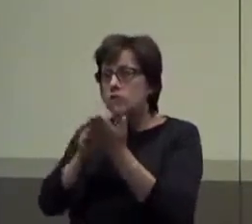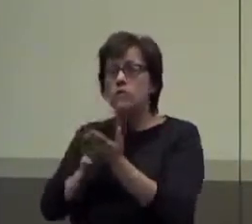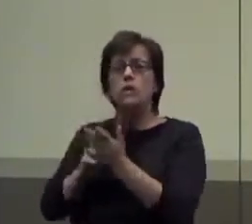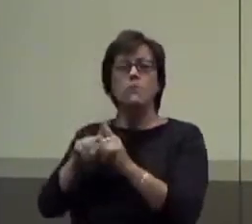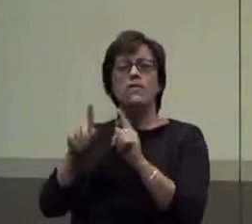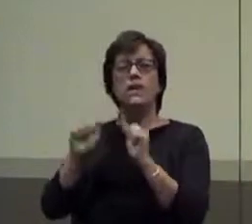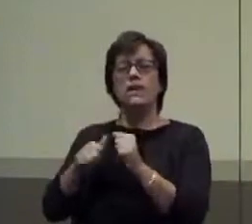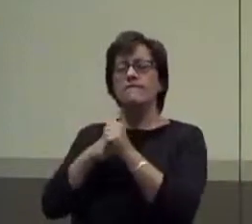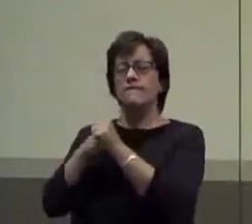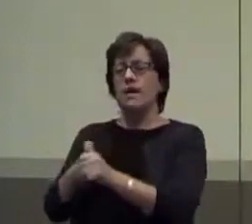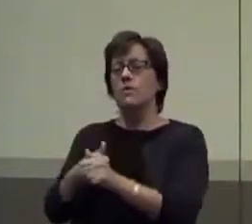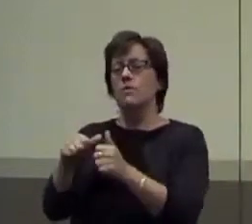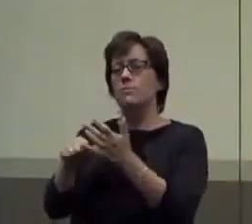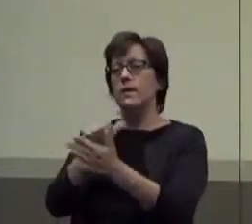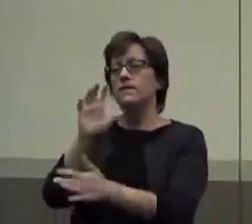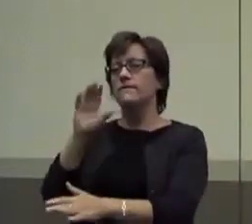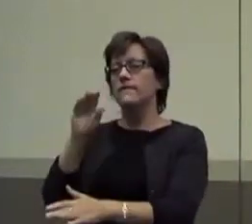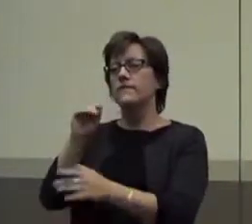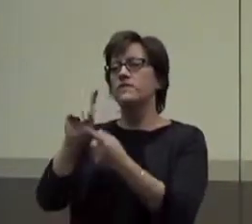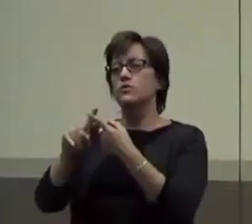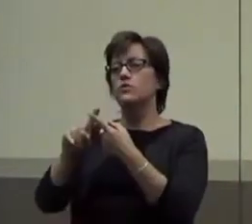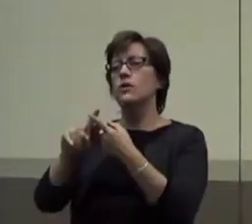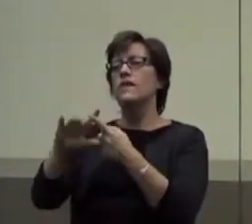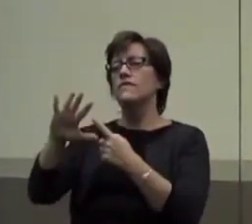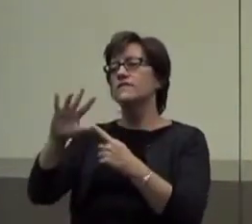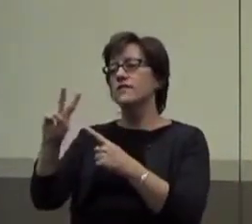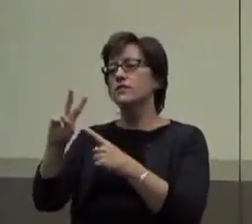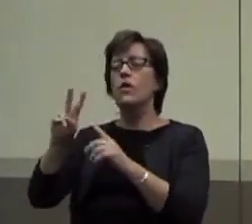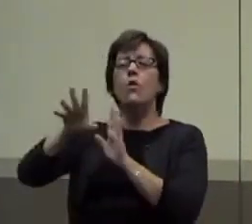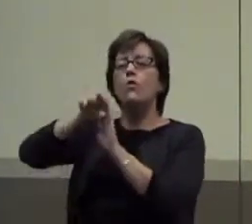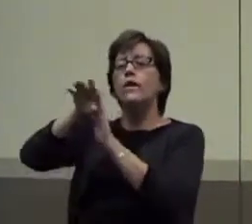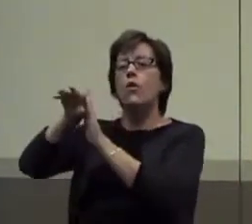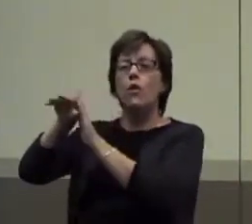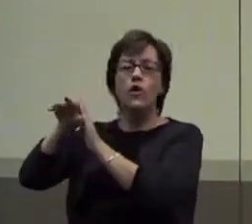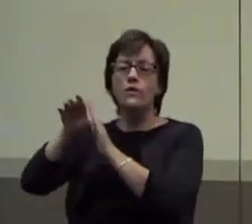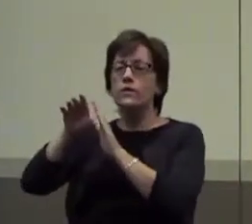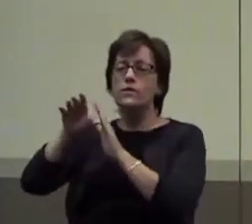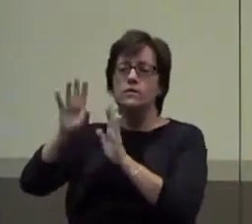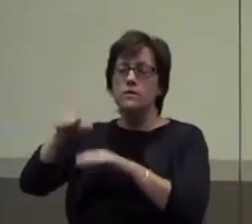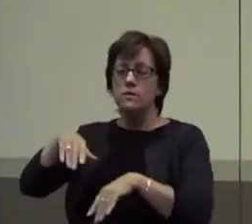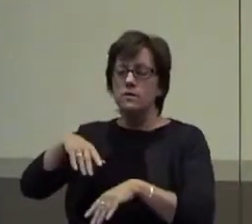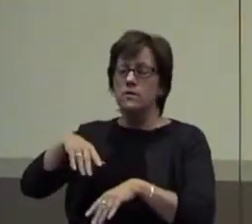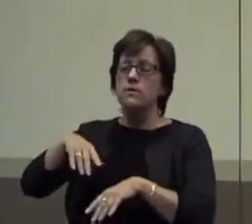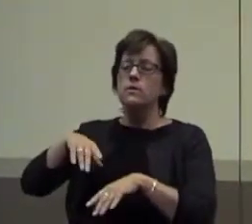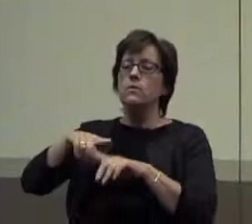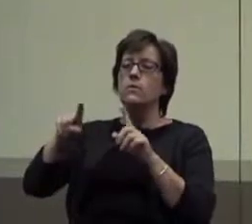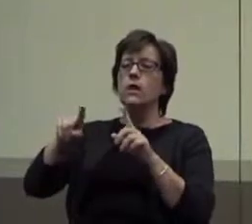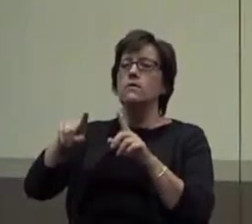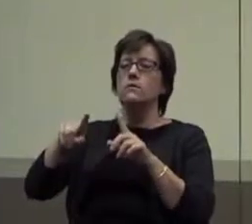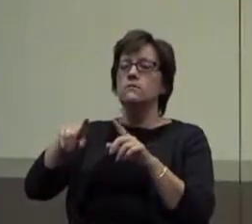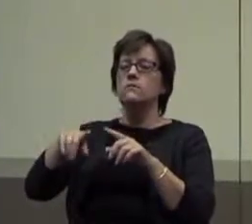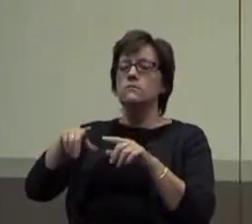along. But on page 50 to 52, we have a completed one of Eddie,